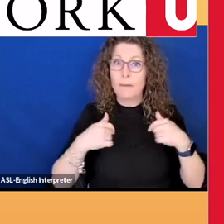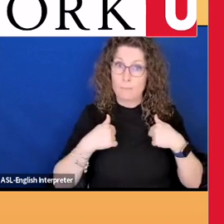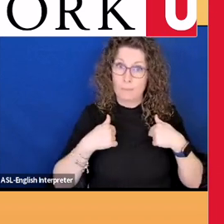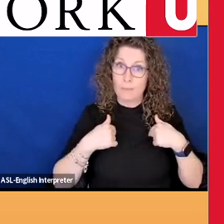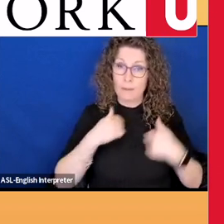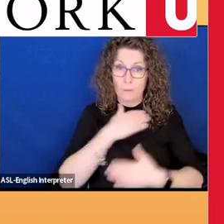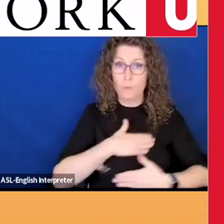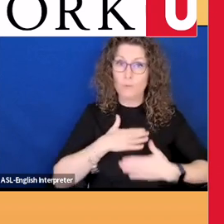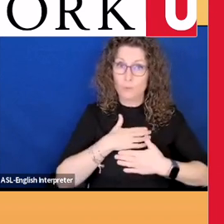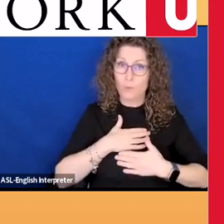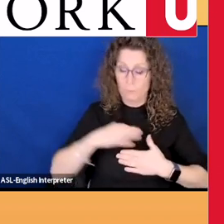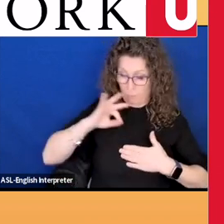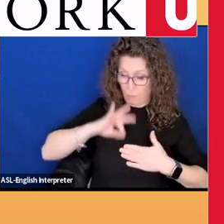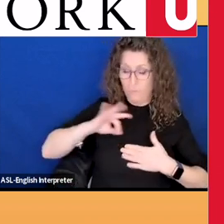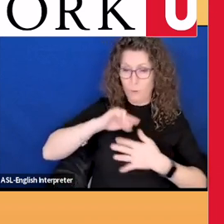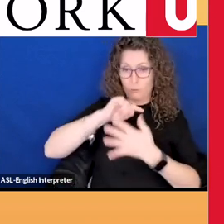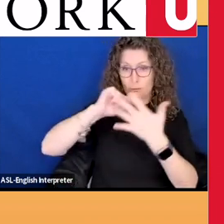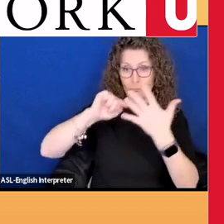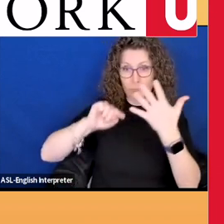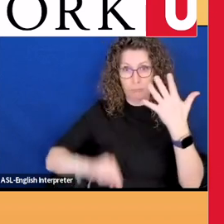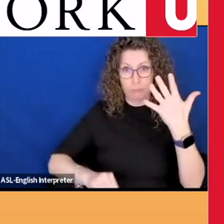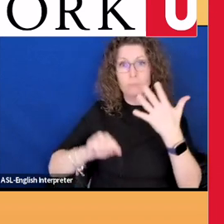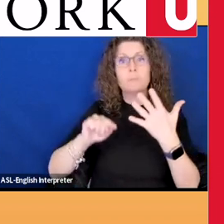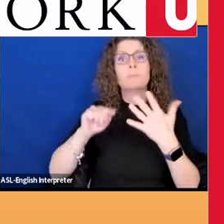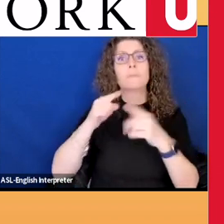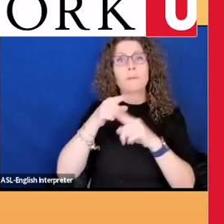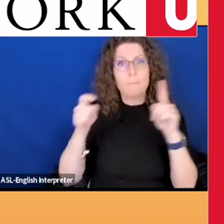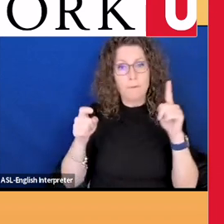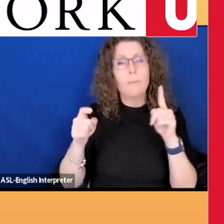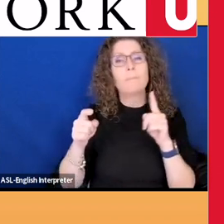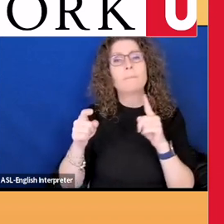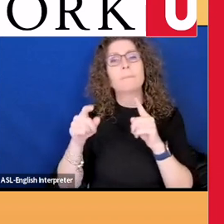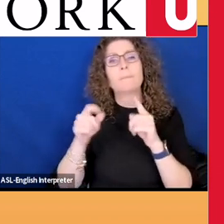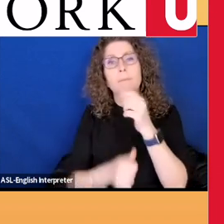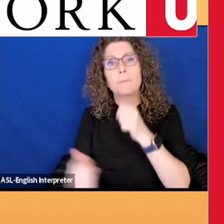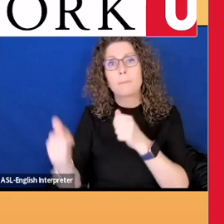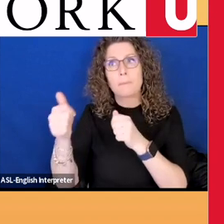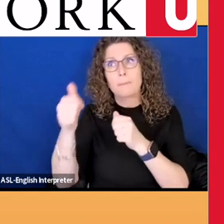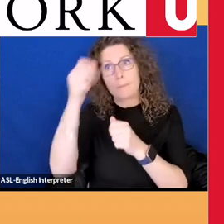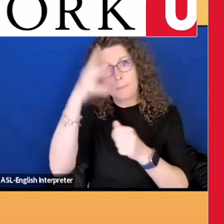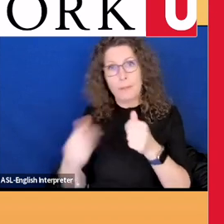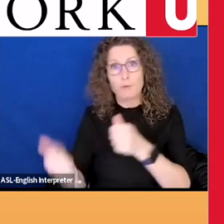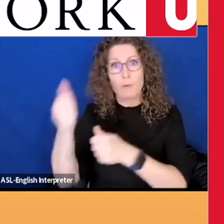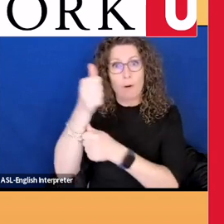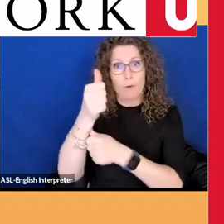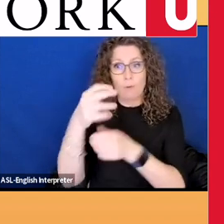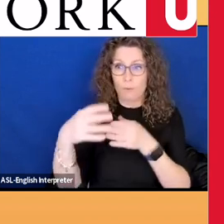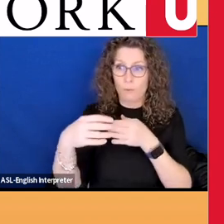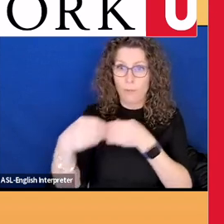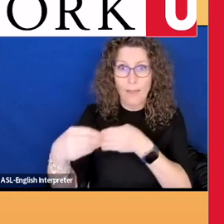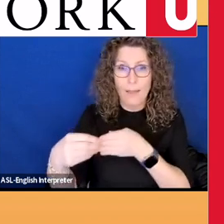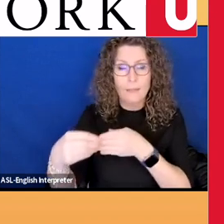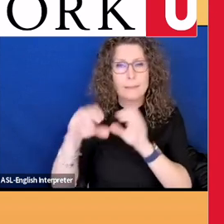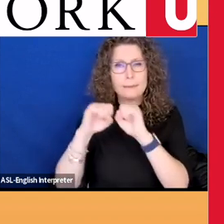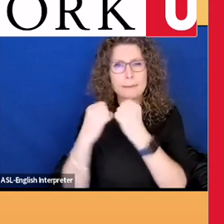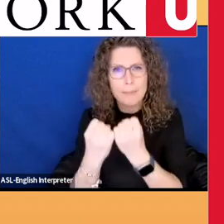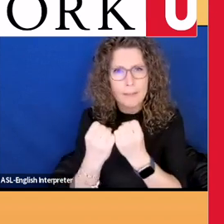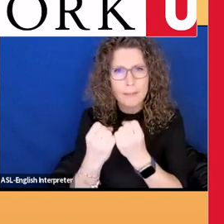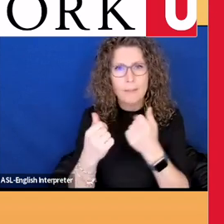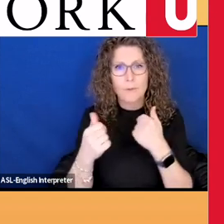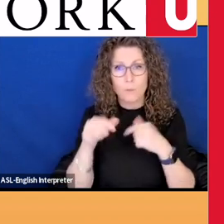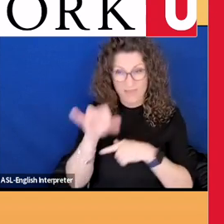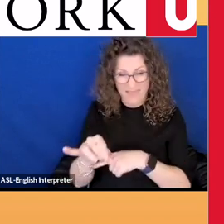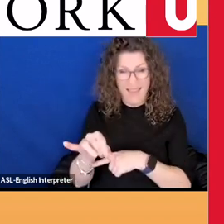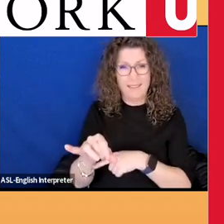privileges granted to men in a patriarchal social order, and therefore, to write about solidarity is in some ways akin